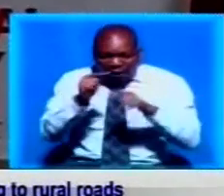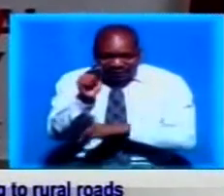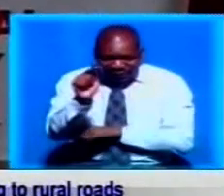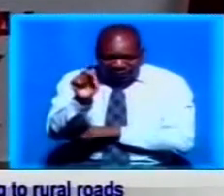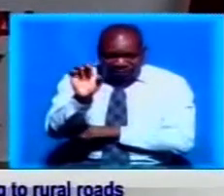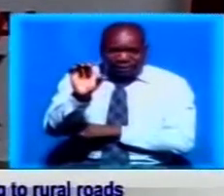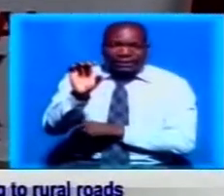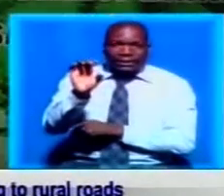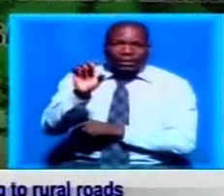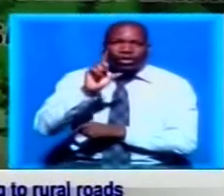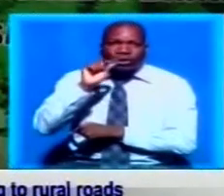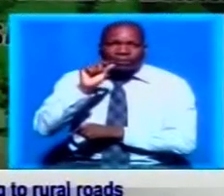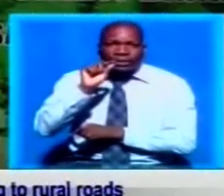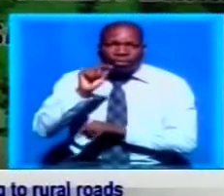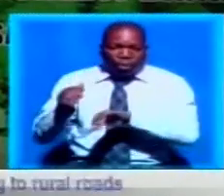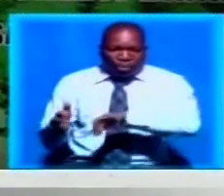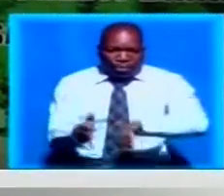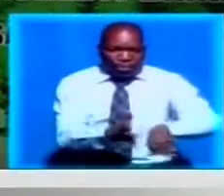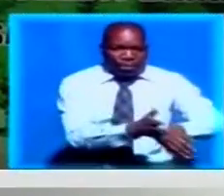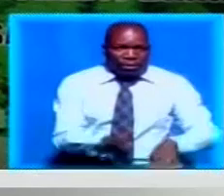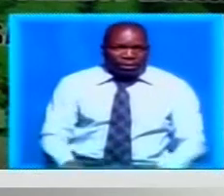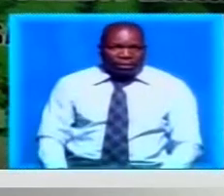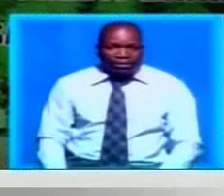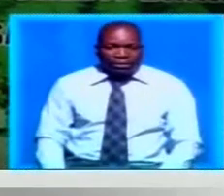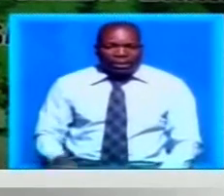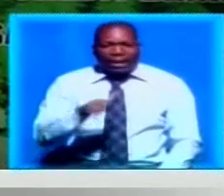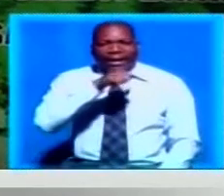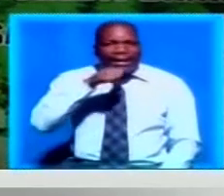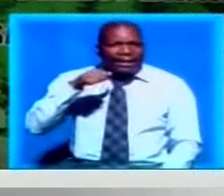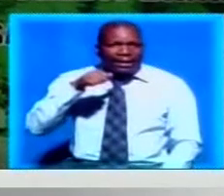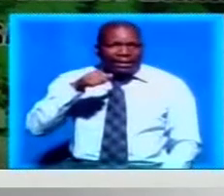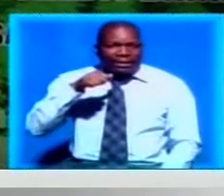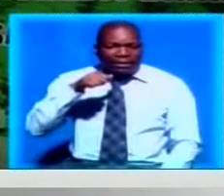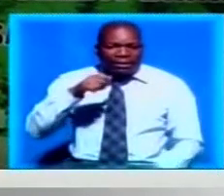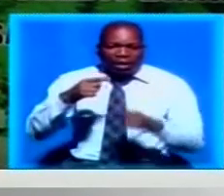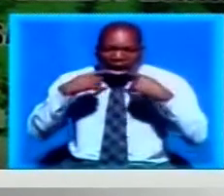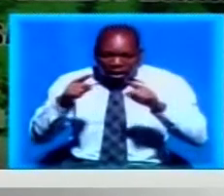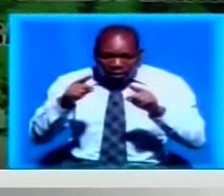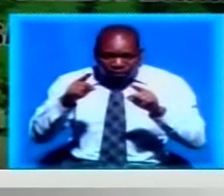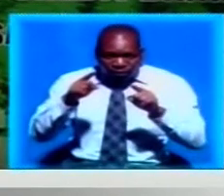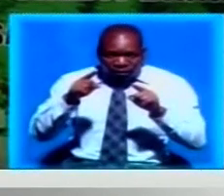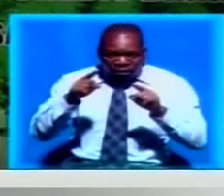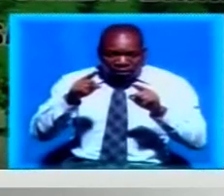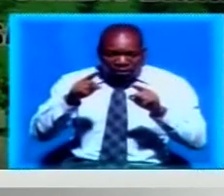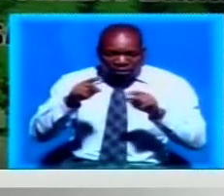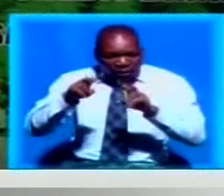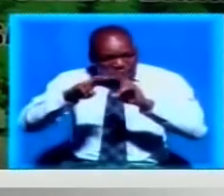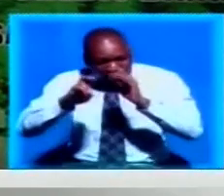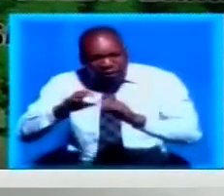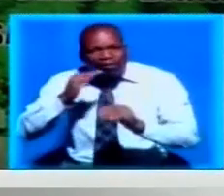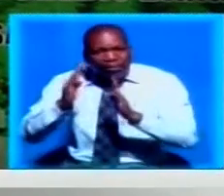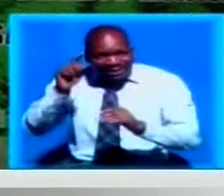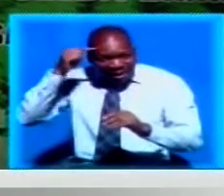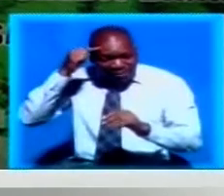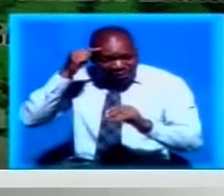News, Livingstone. We now present agriculture news. On the segment tonight, a government has challenged researchers and